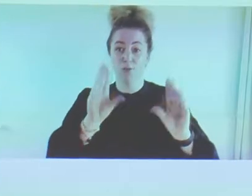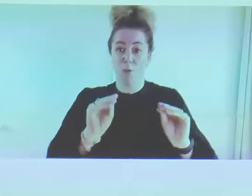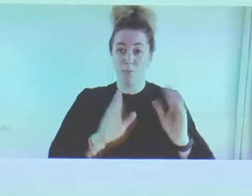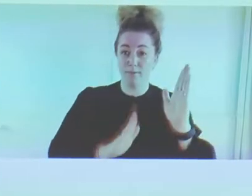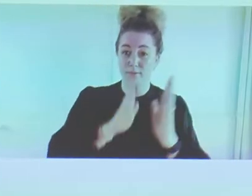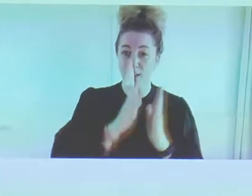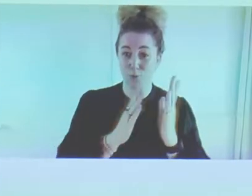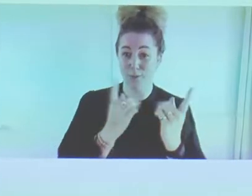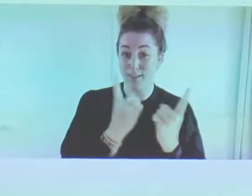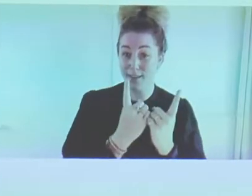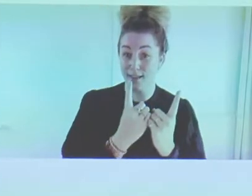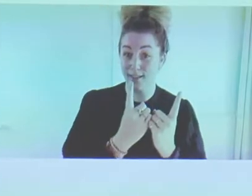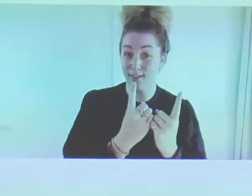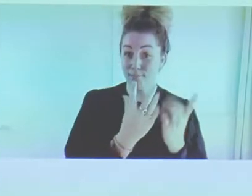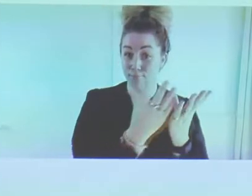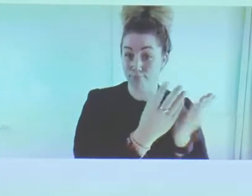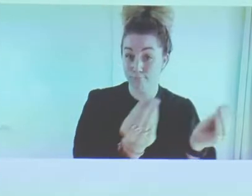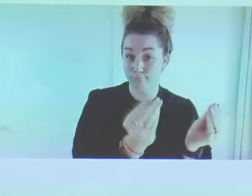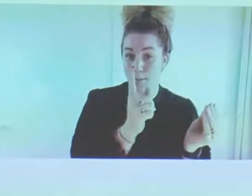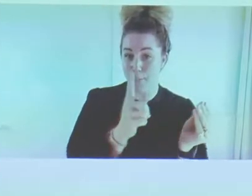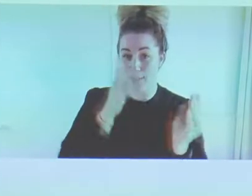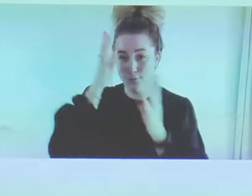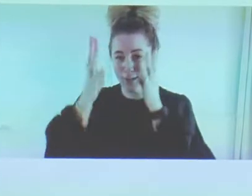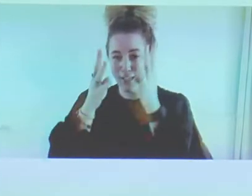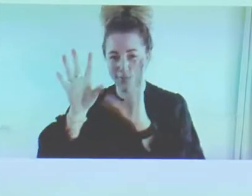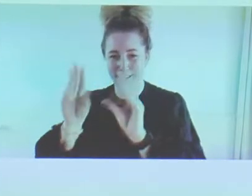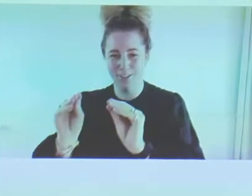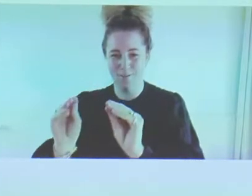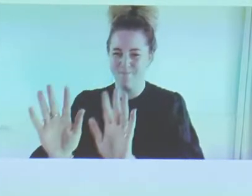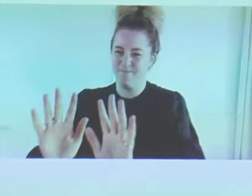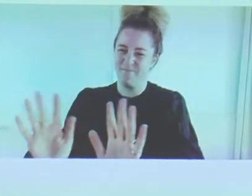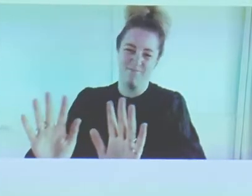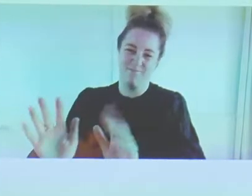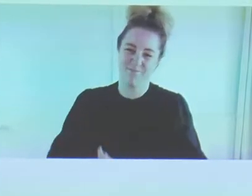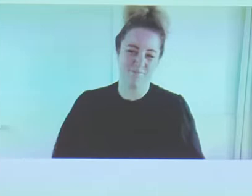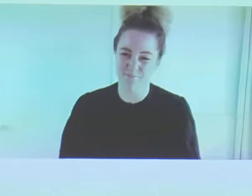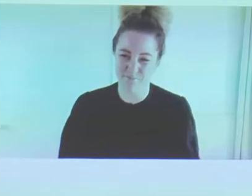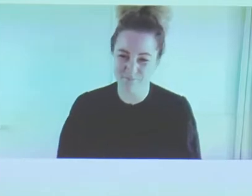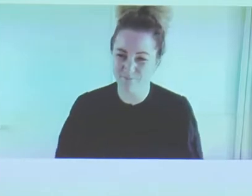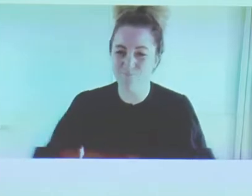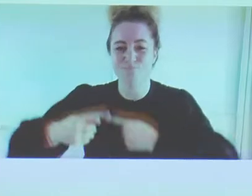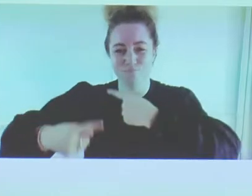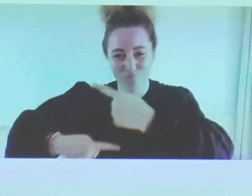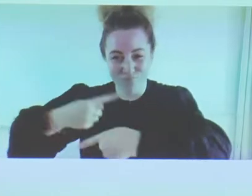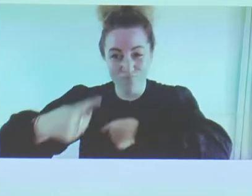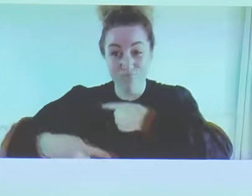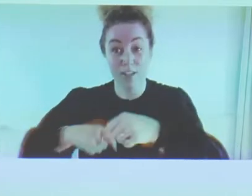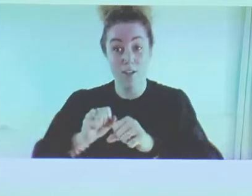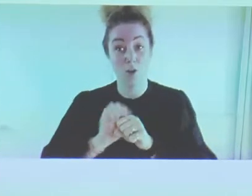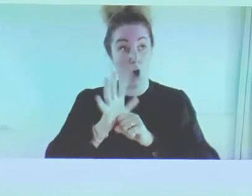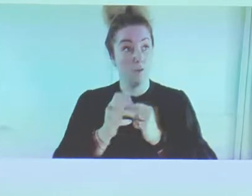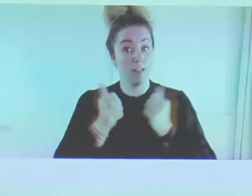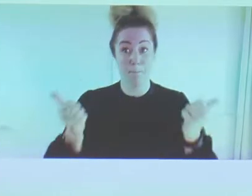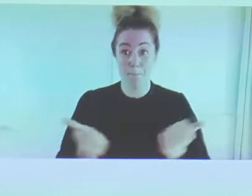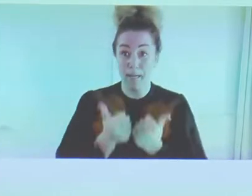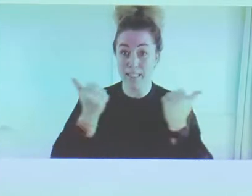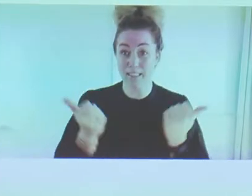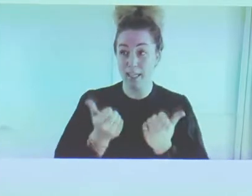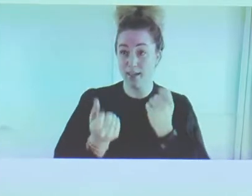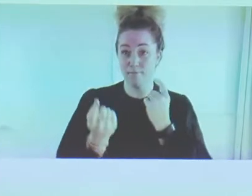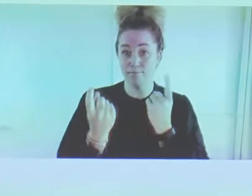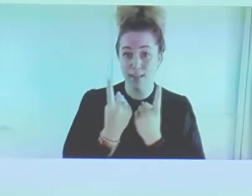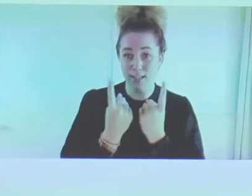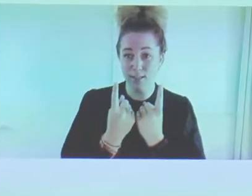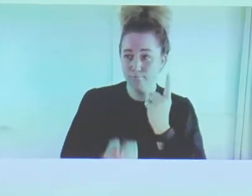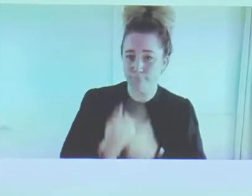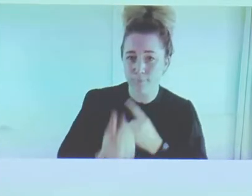things but it can't stop creativity despite covert so many great things have happened for the Pacific